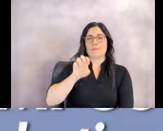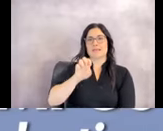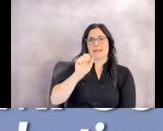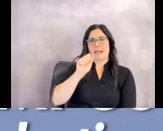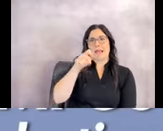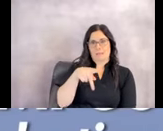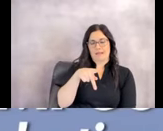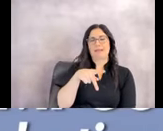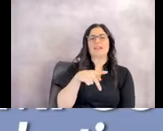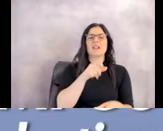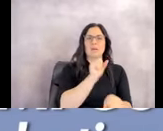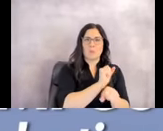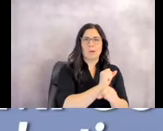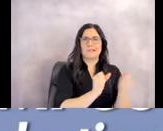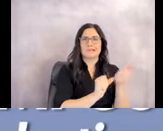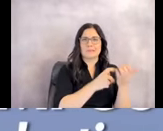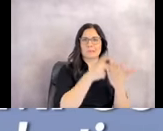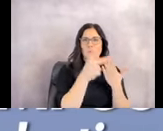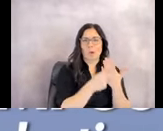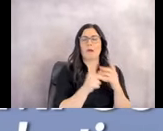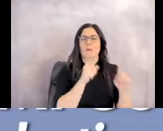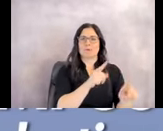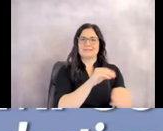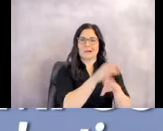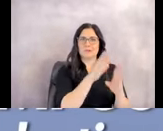Employee Assistance Program, get some professional help if you need it.